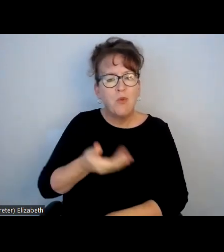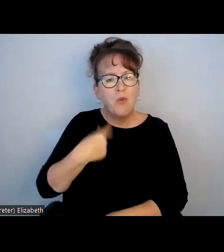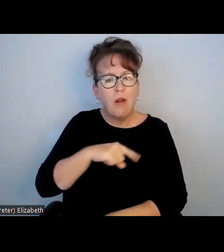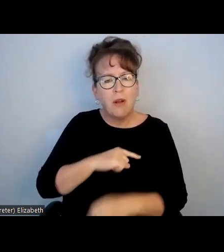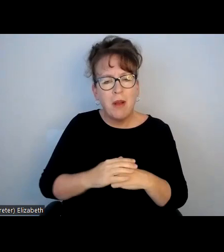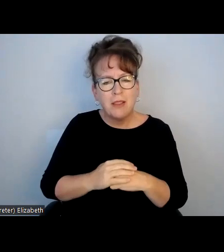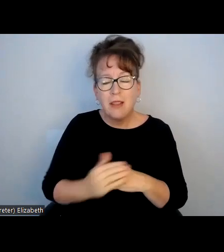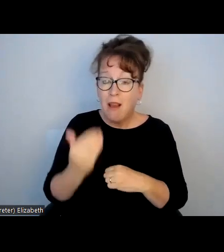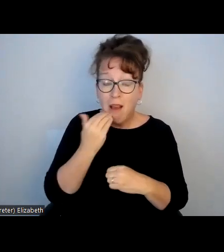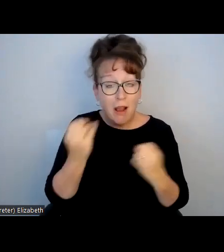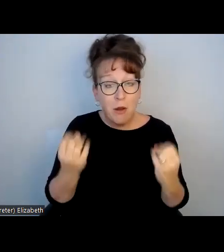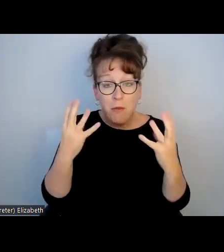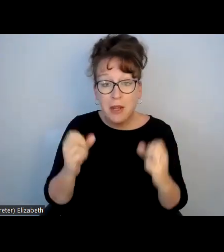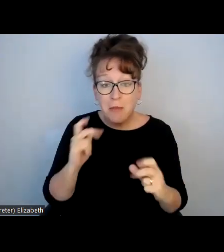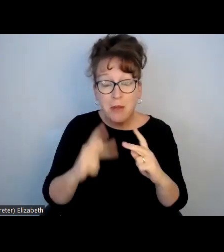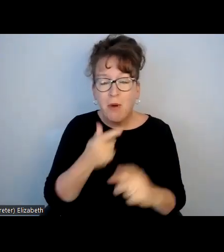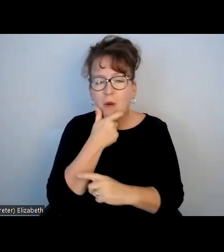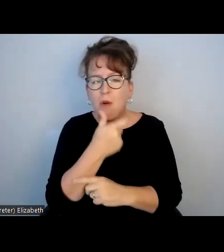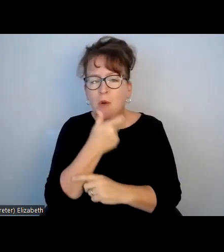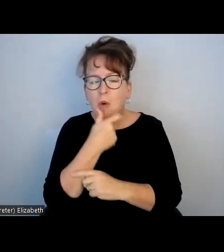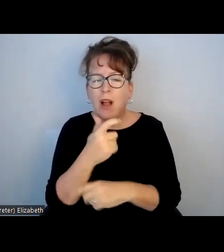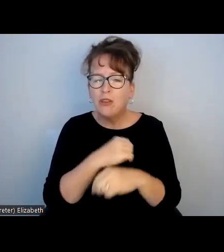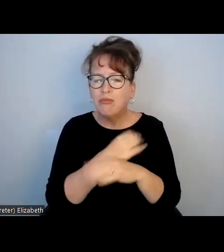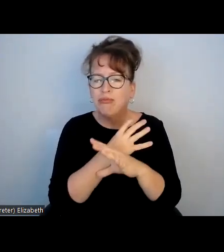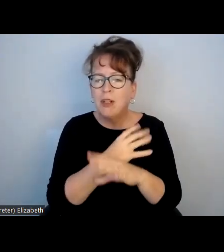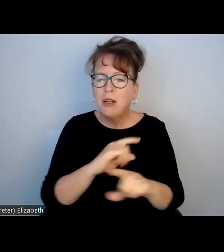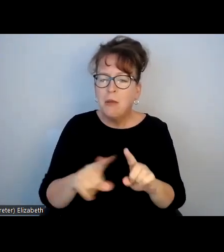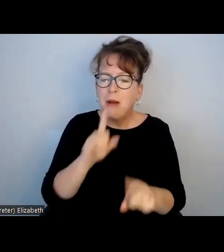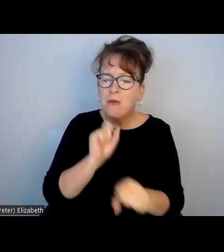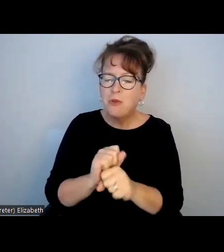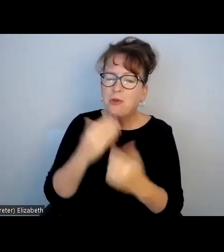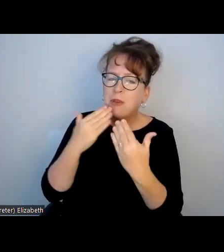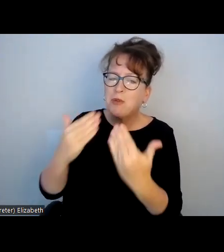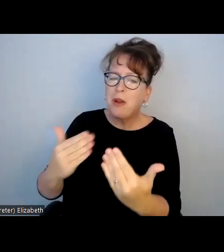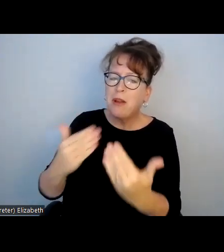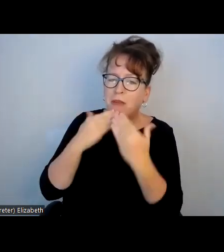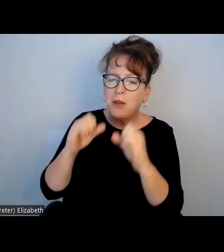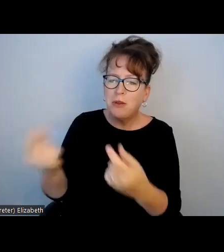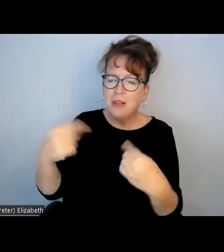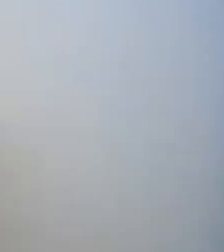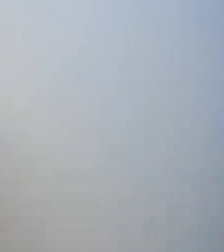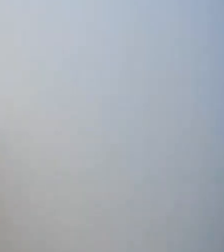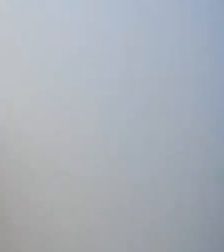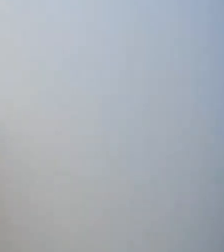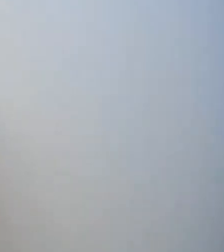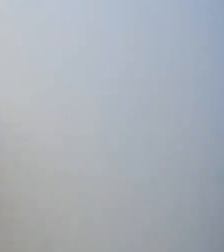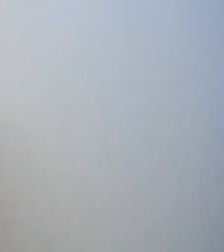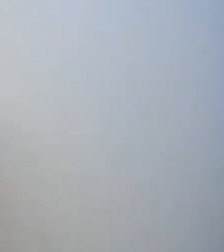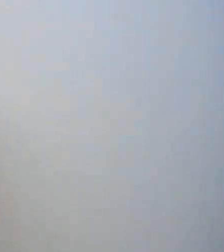a lot of folks are online, but just really grateful that you could make it. Thank you. And so there's I think this one is